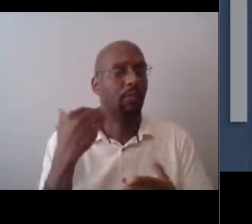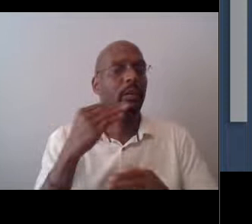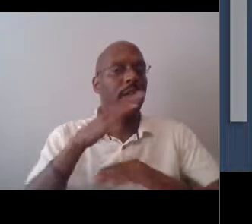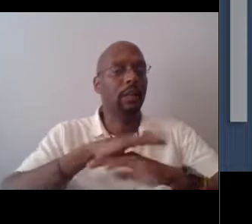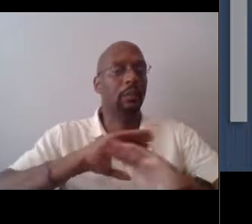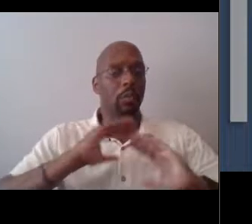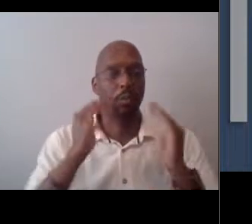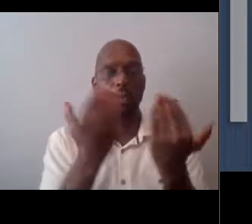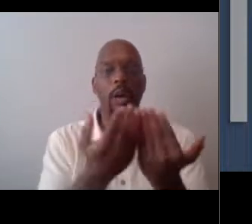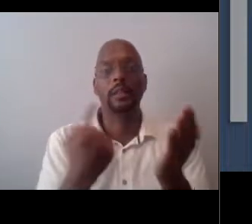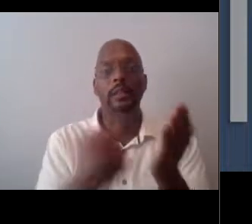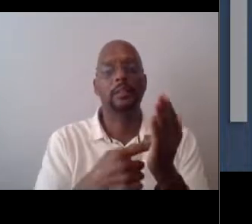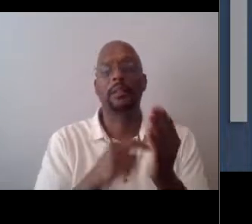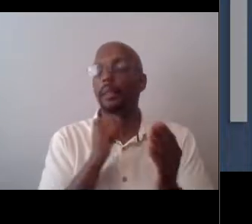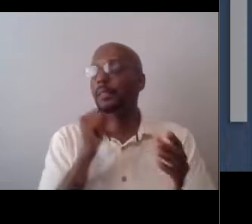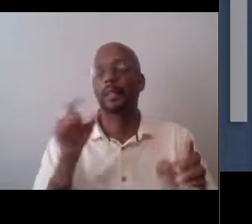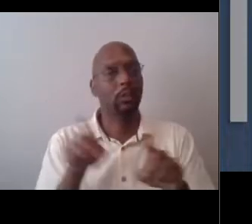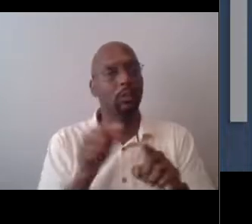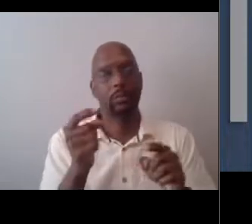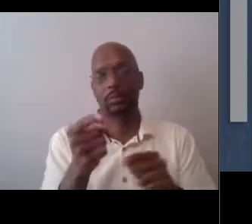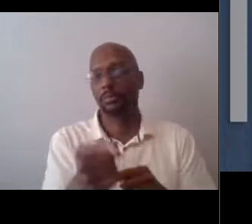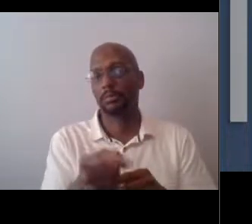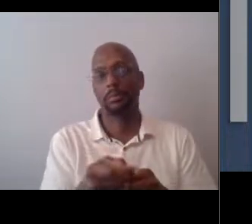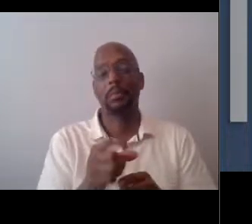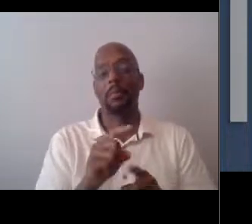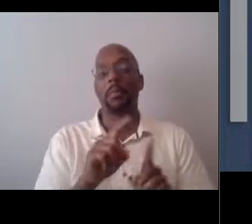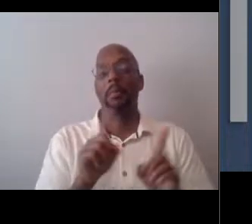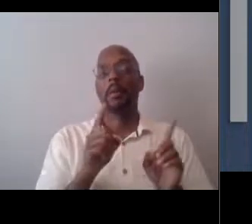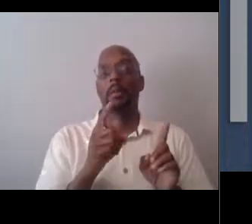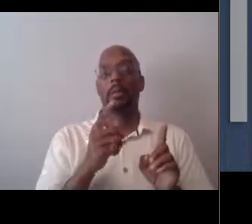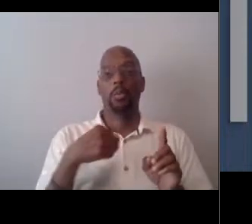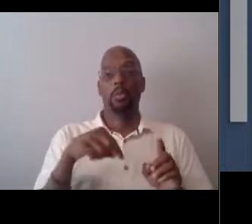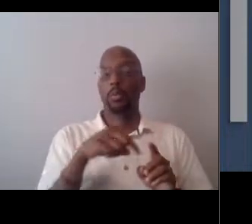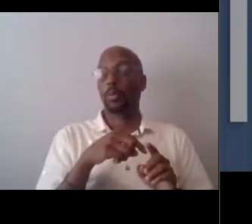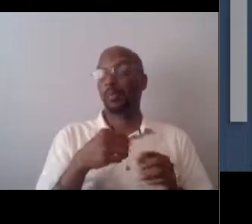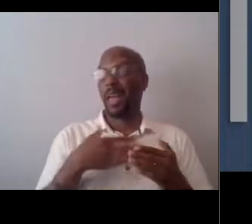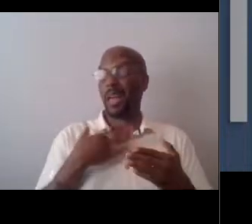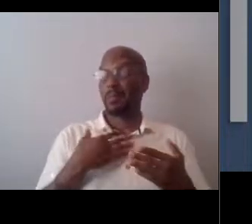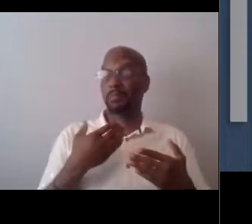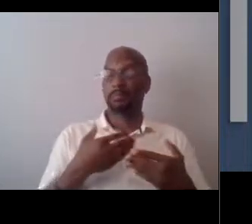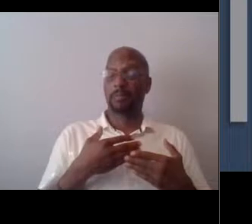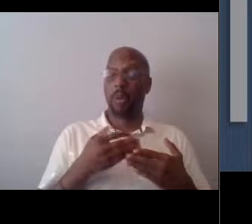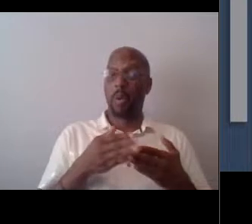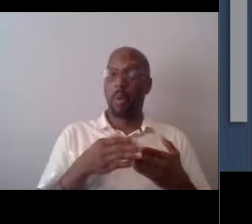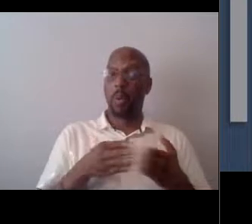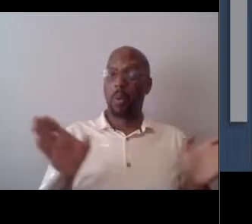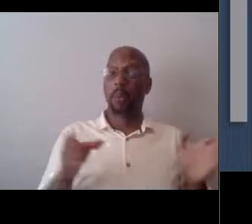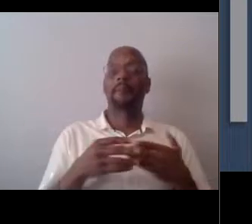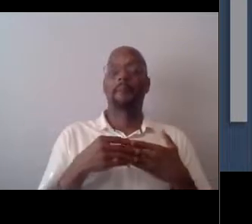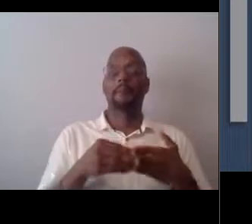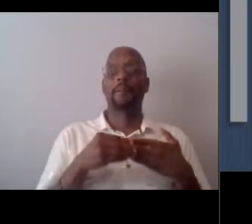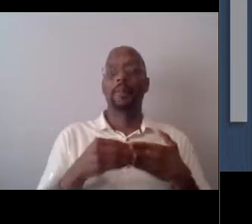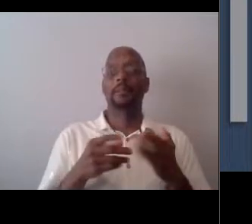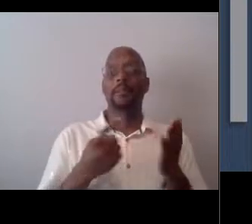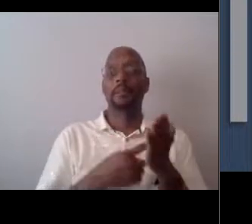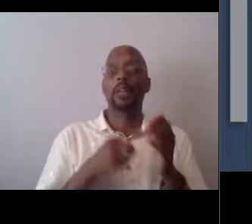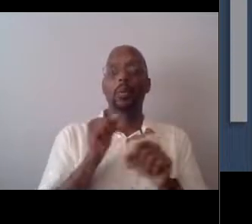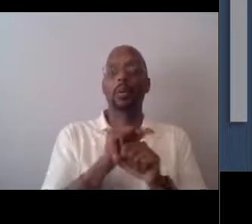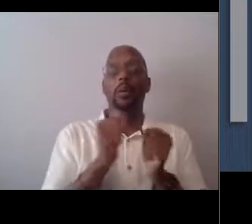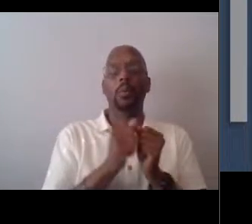so I kind of disagree with that. But all that to say, we are happy and open to working with the Commission and